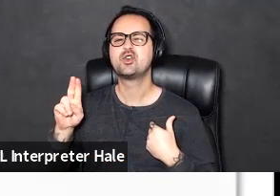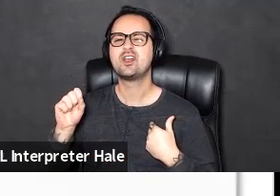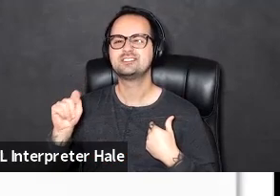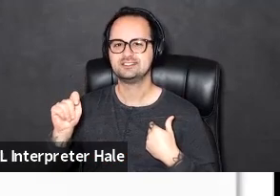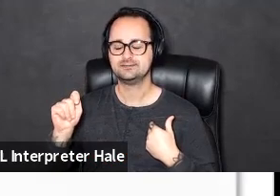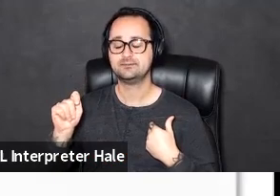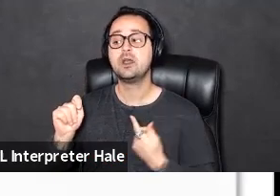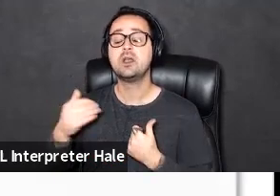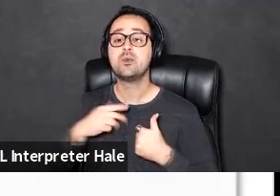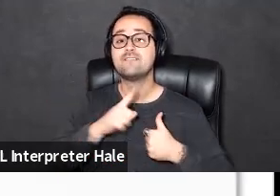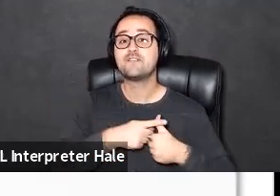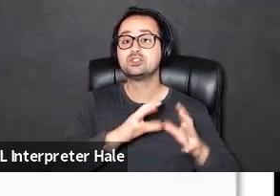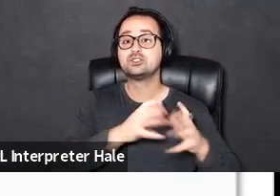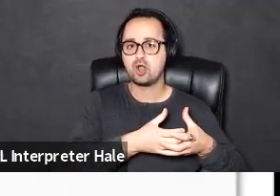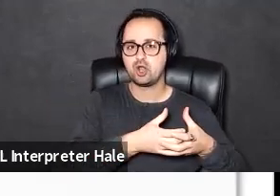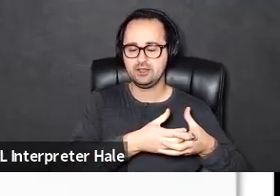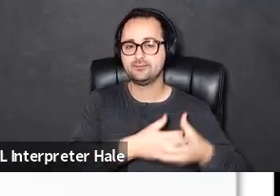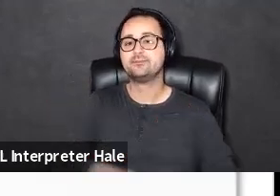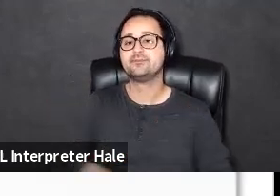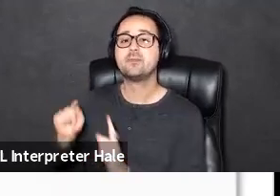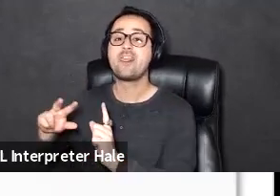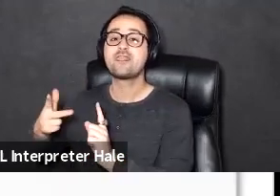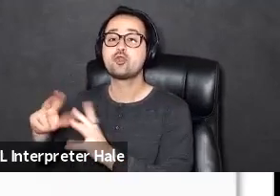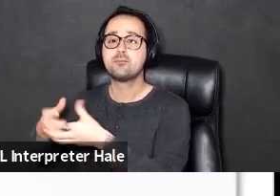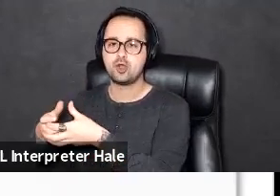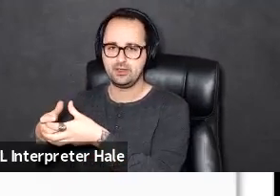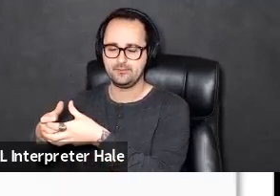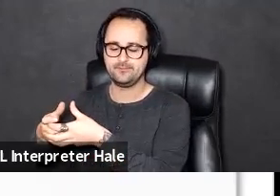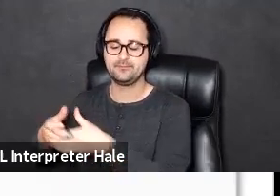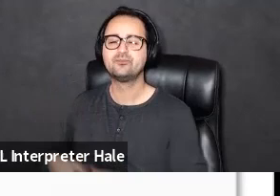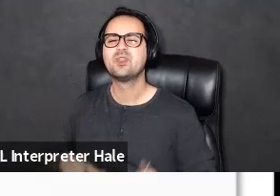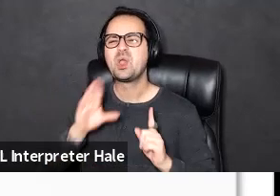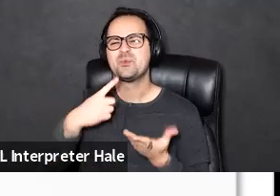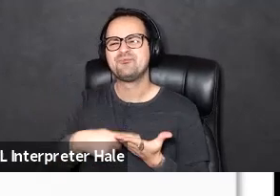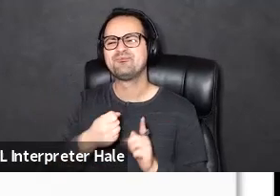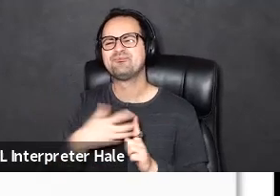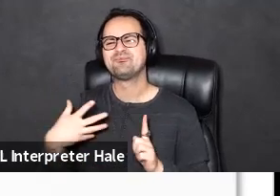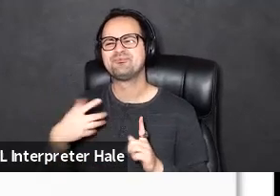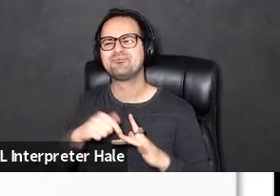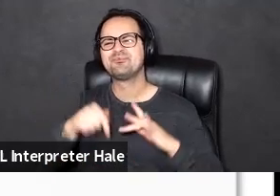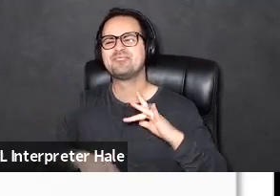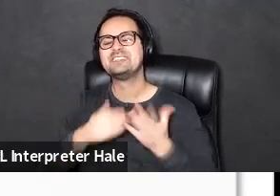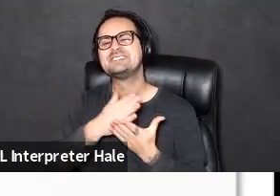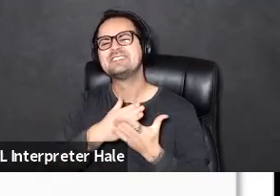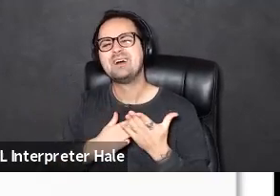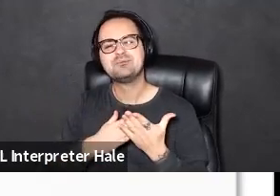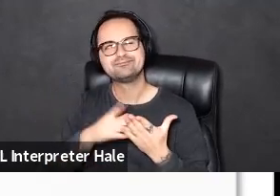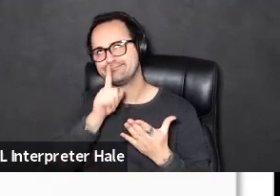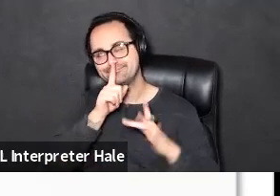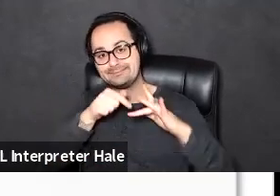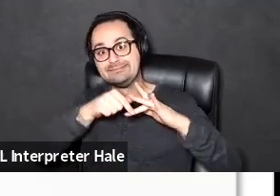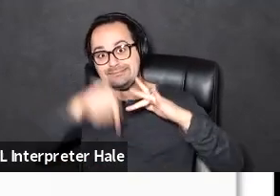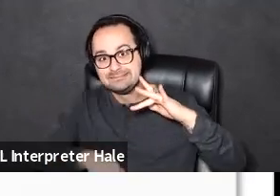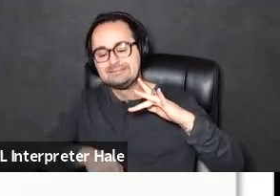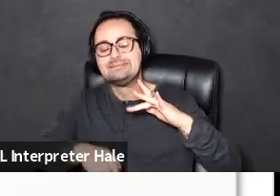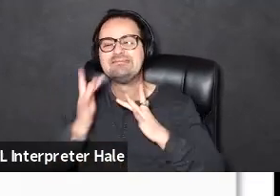have a first party trust and a third party trust. We'll go into a little deeper dive with some of it, not very deep because